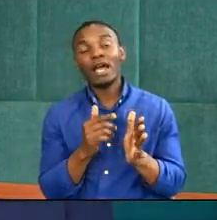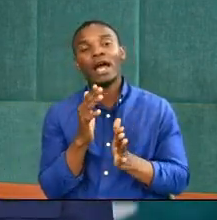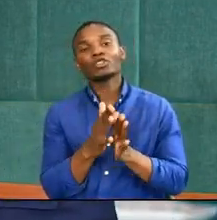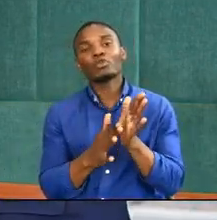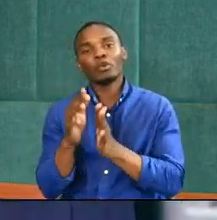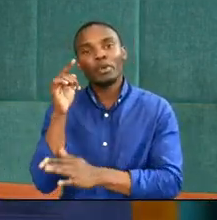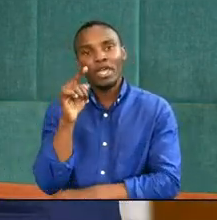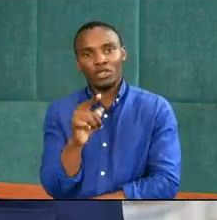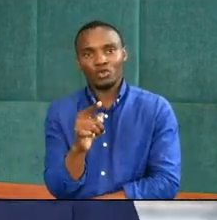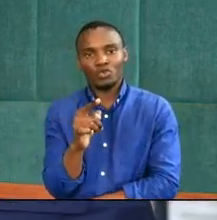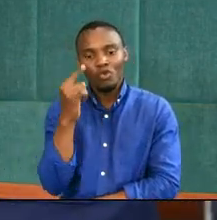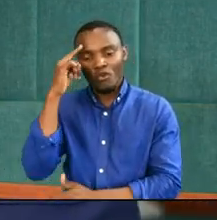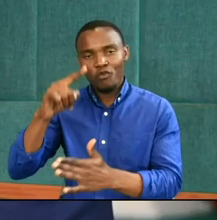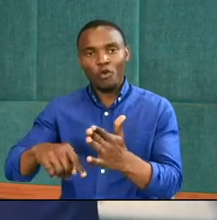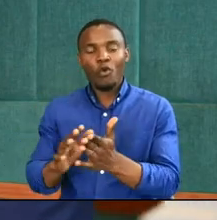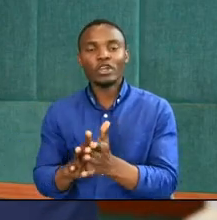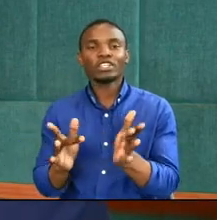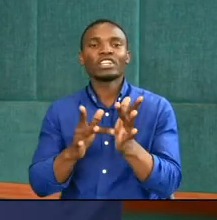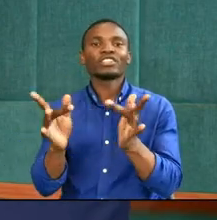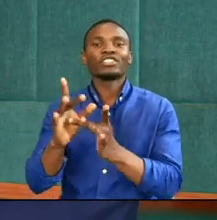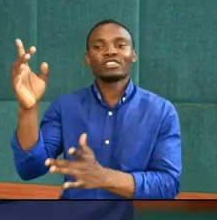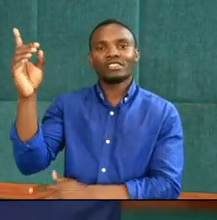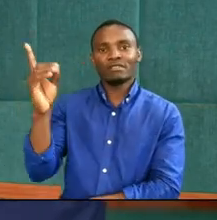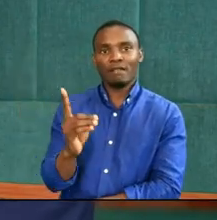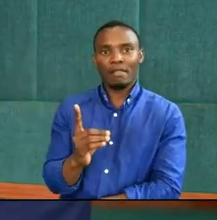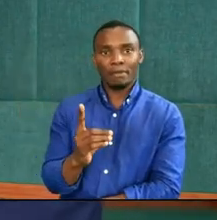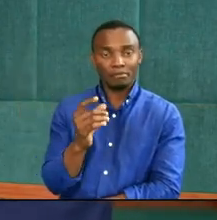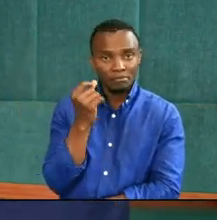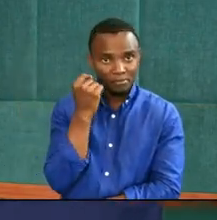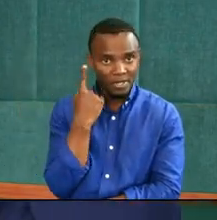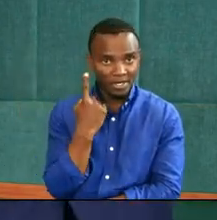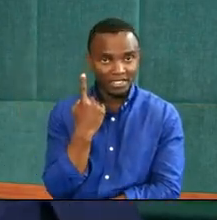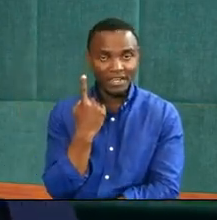ready and to prepare you for the second coming. Is the church with me?